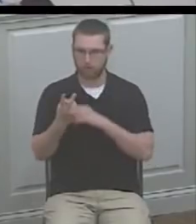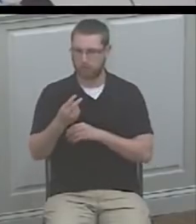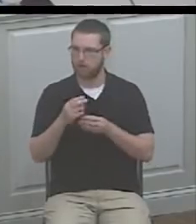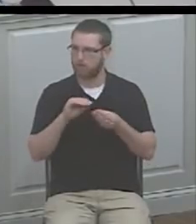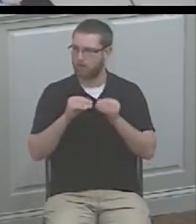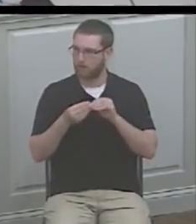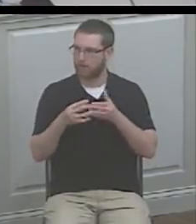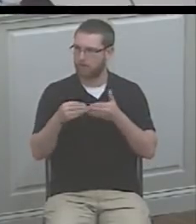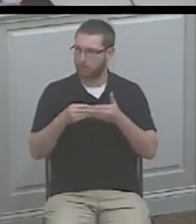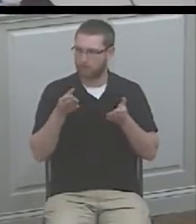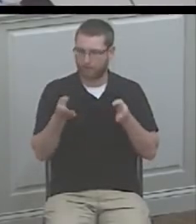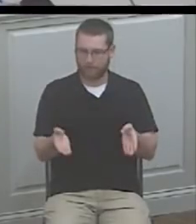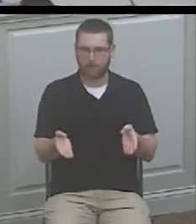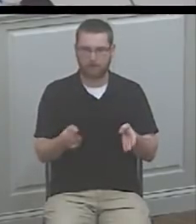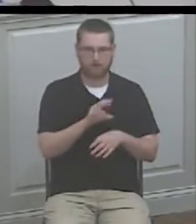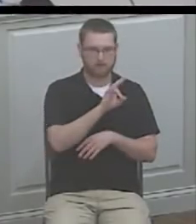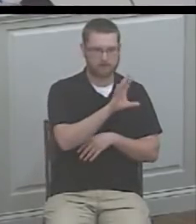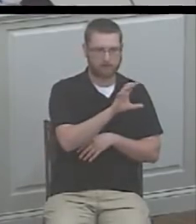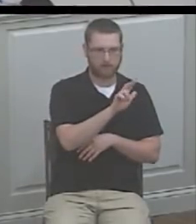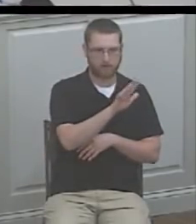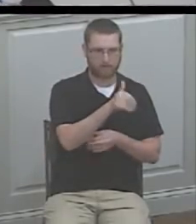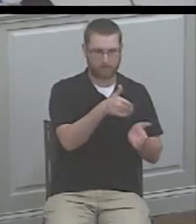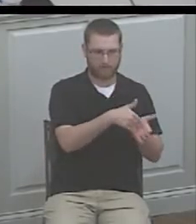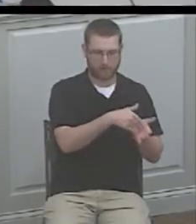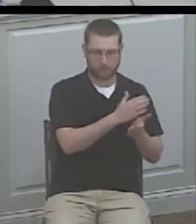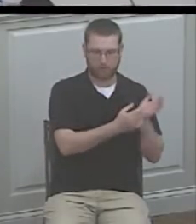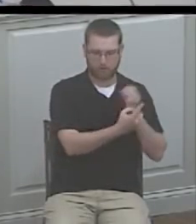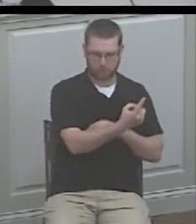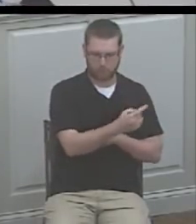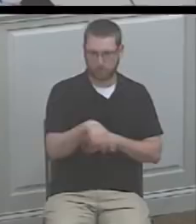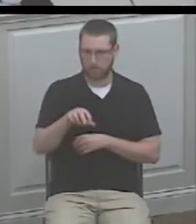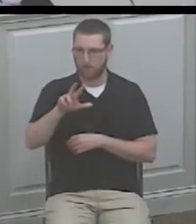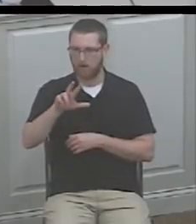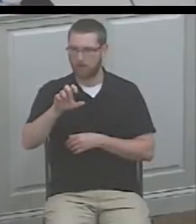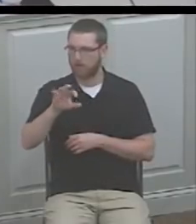on the resolution, which are $735,000 for Phase 1 and